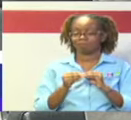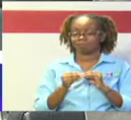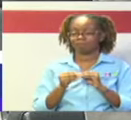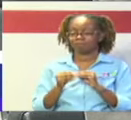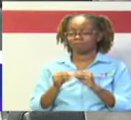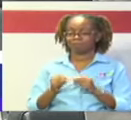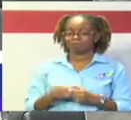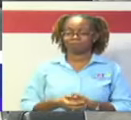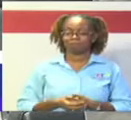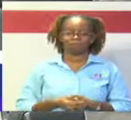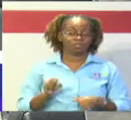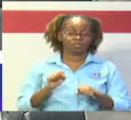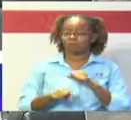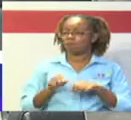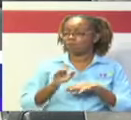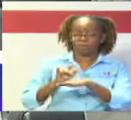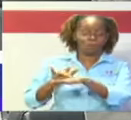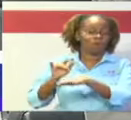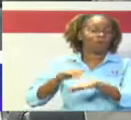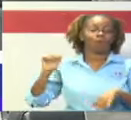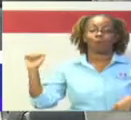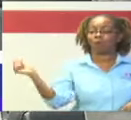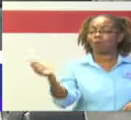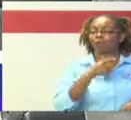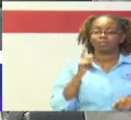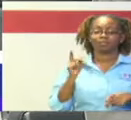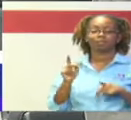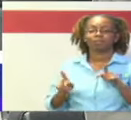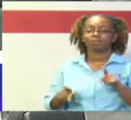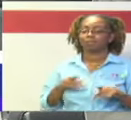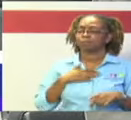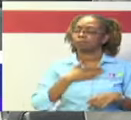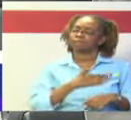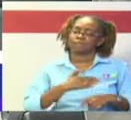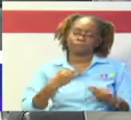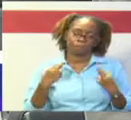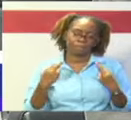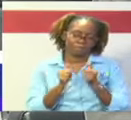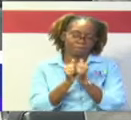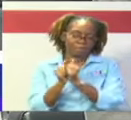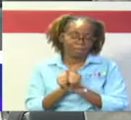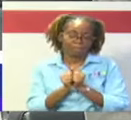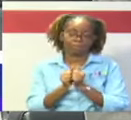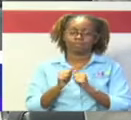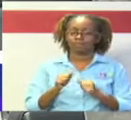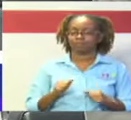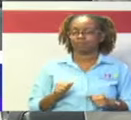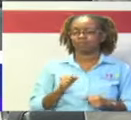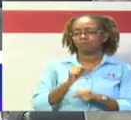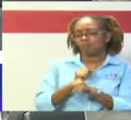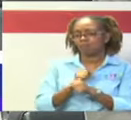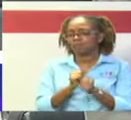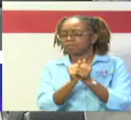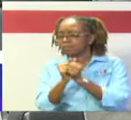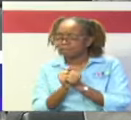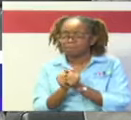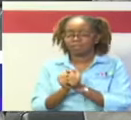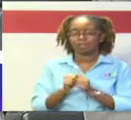call for all individuals to do all of the right things together to help us to reduce the level of transmission that we're currently